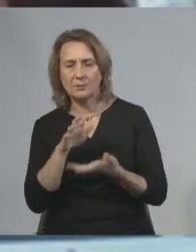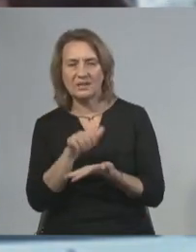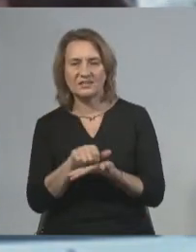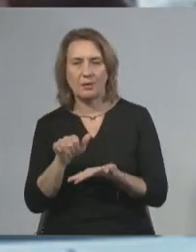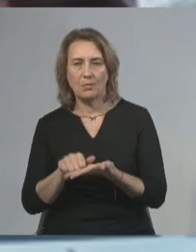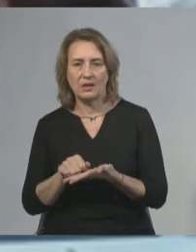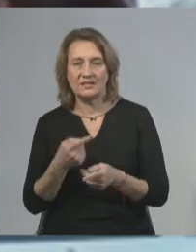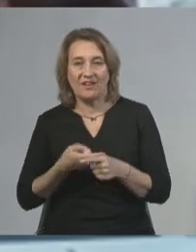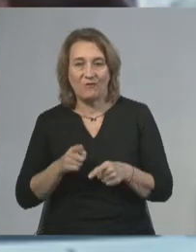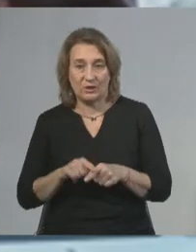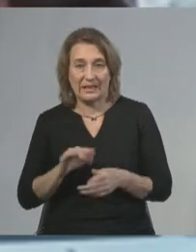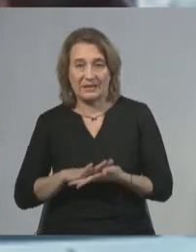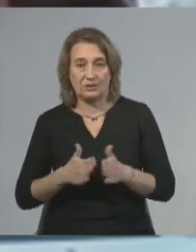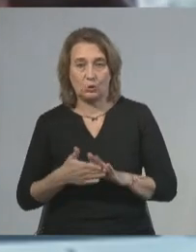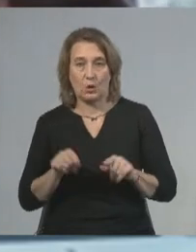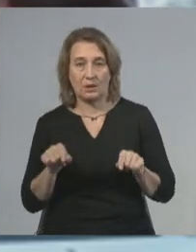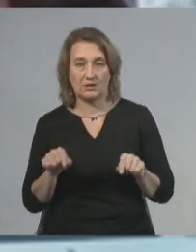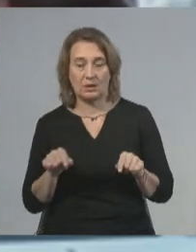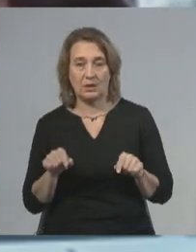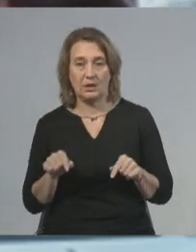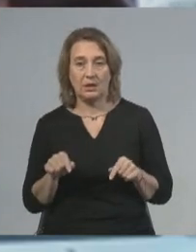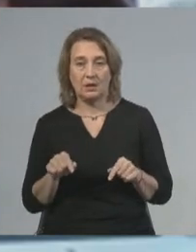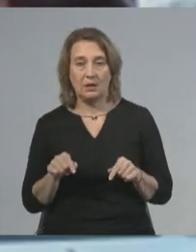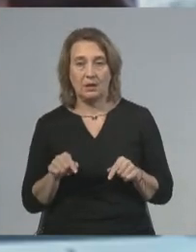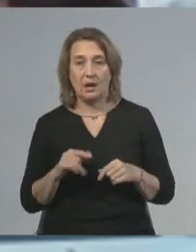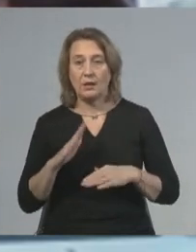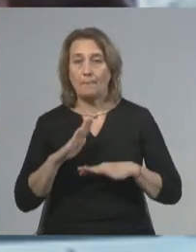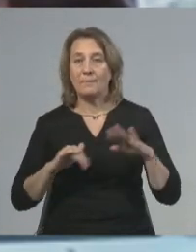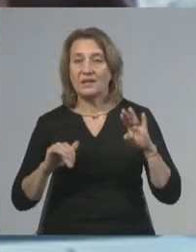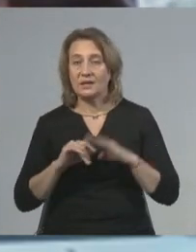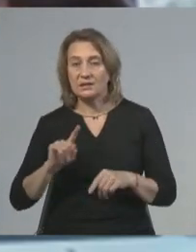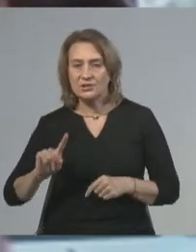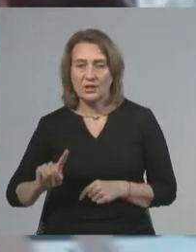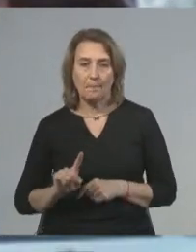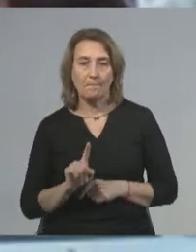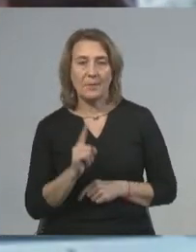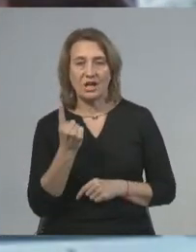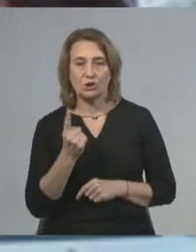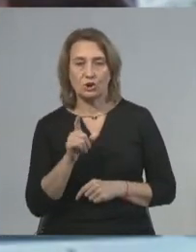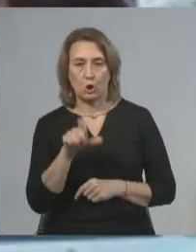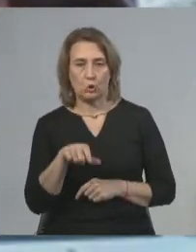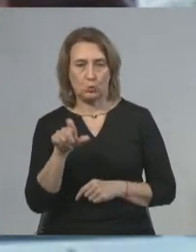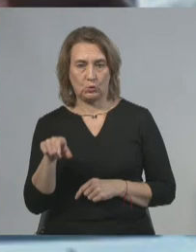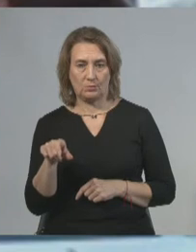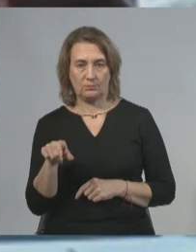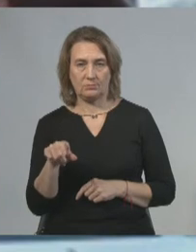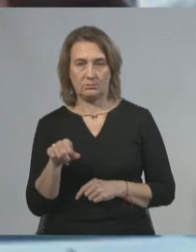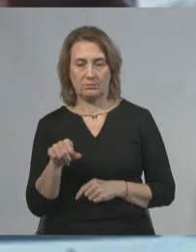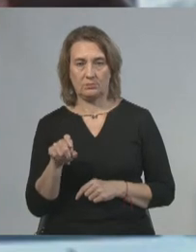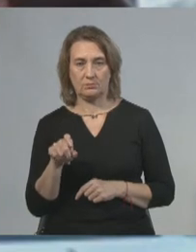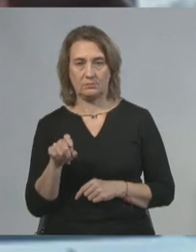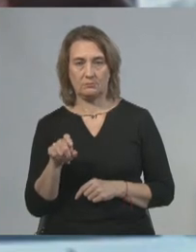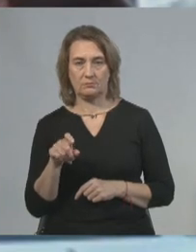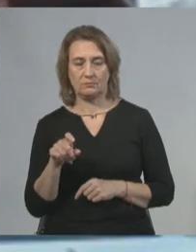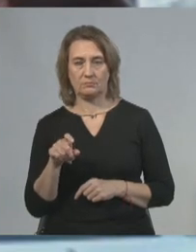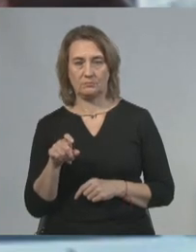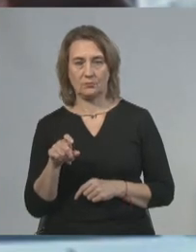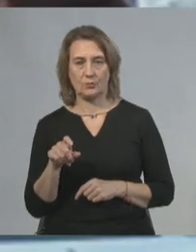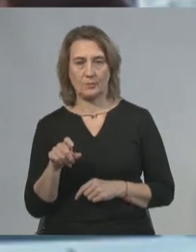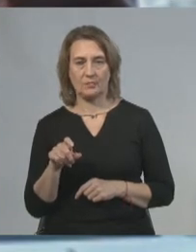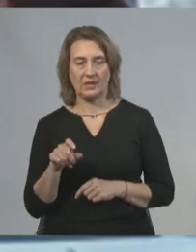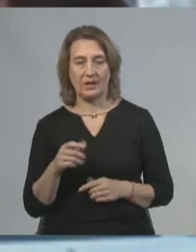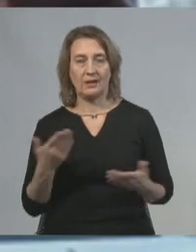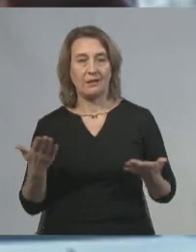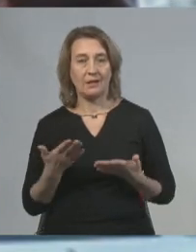wasn't practically the first time that people within that bar were prosecuted for not